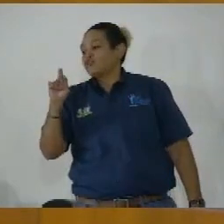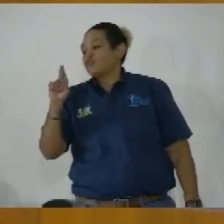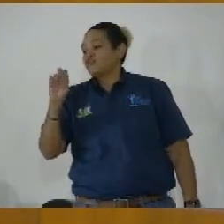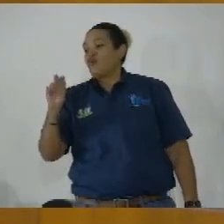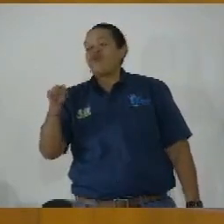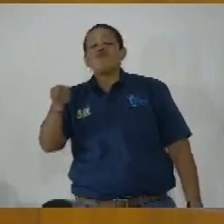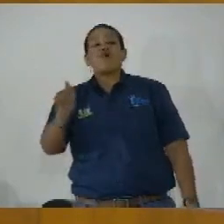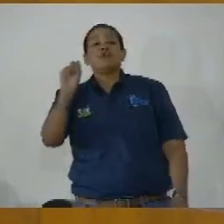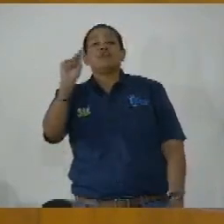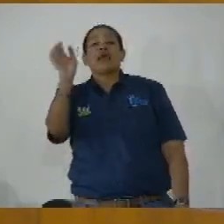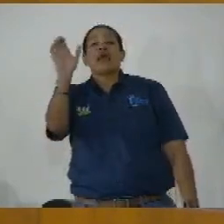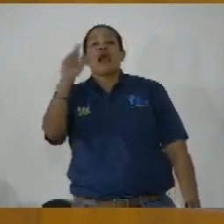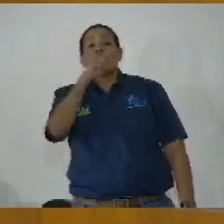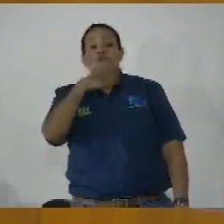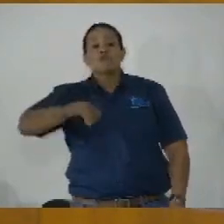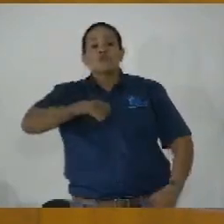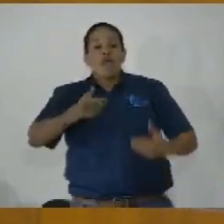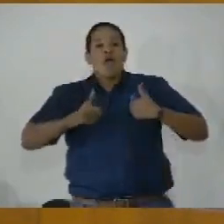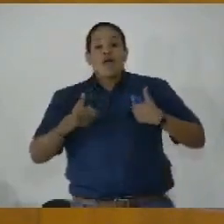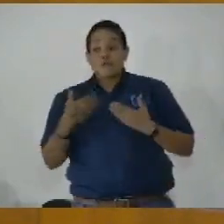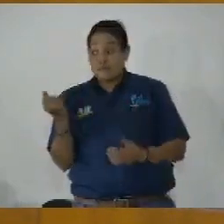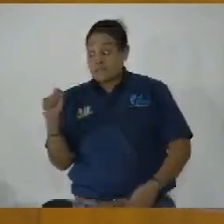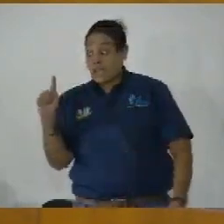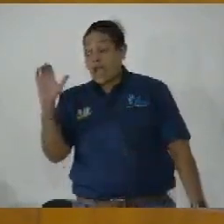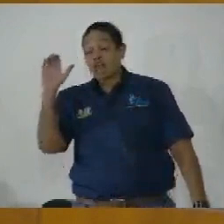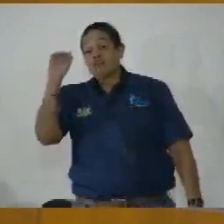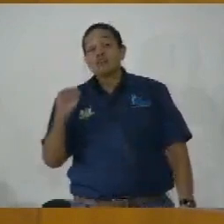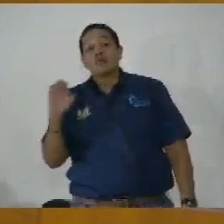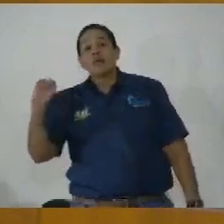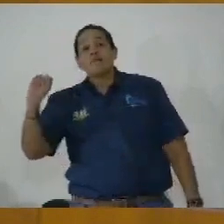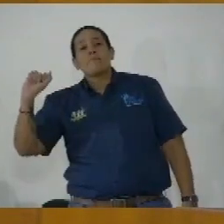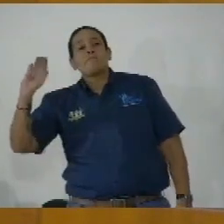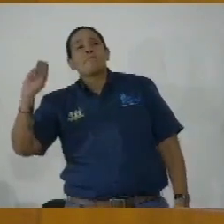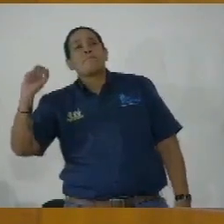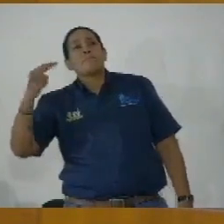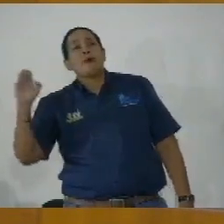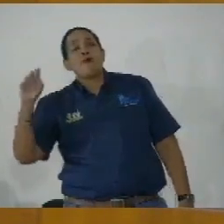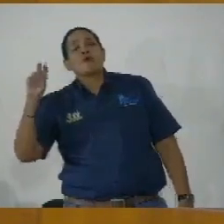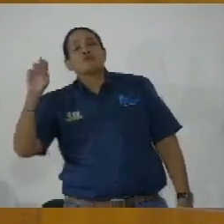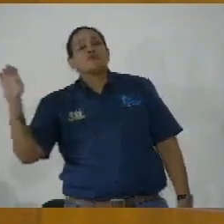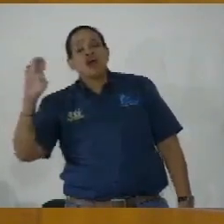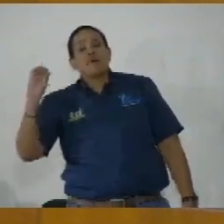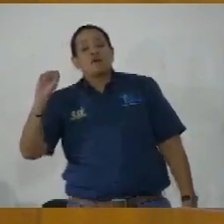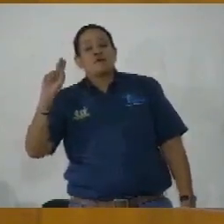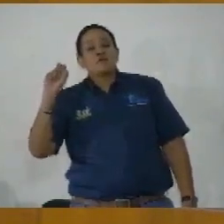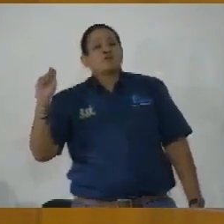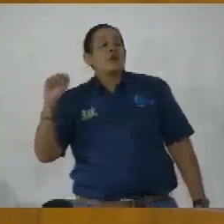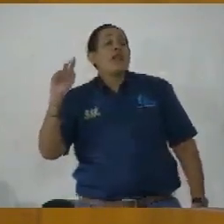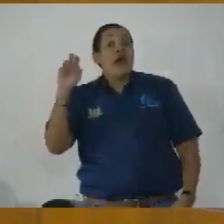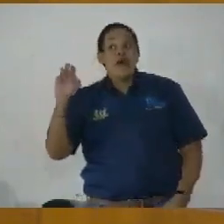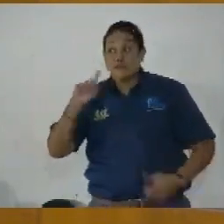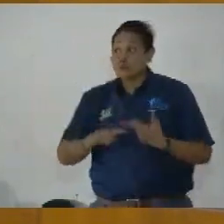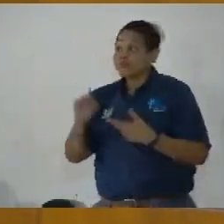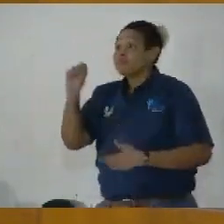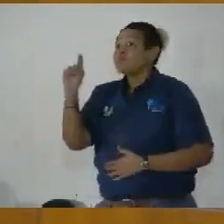St. Catherine, we have in St. Catherine Southeastern, Maho Drive, Susan Avenue. In St.